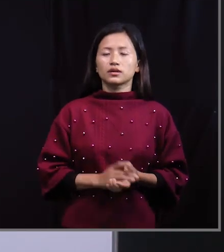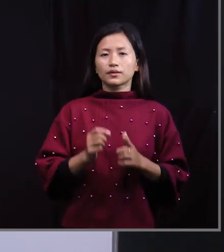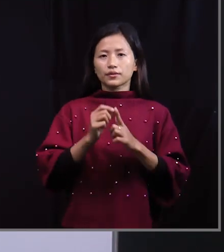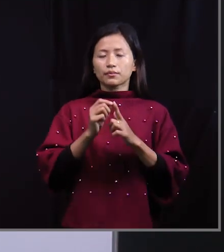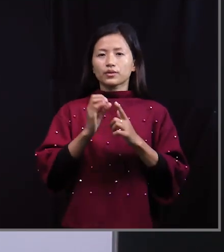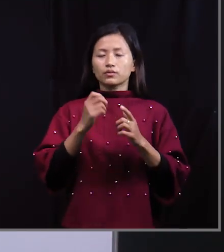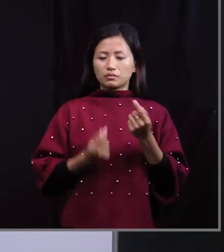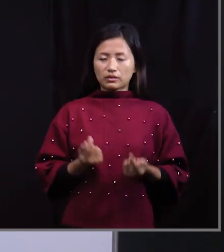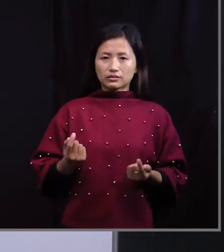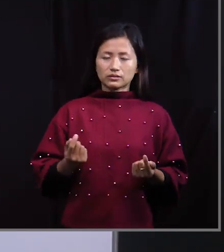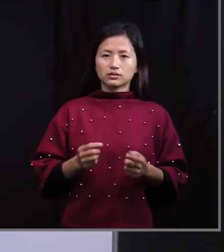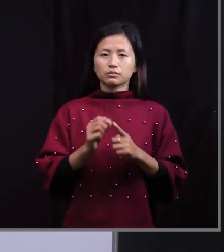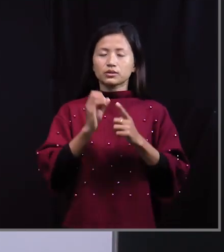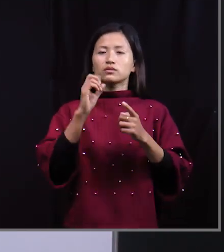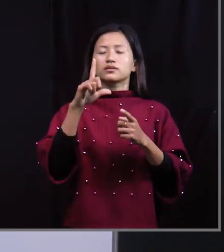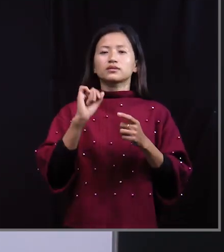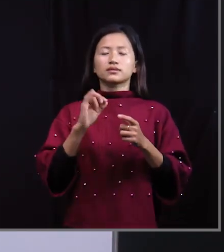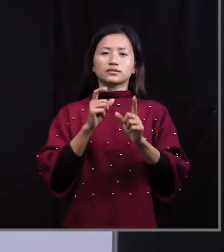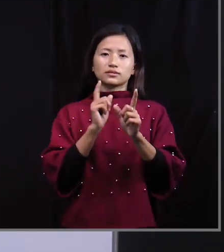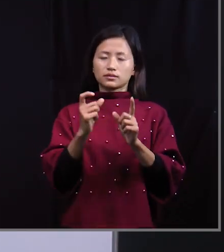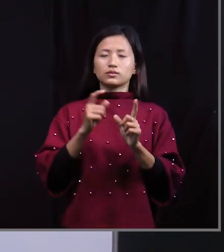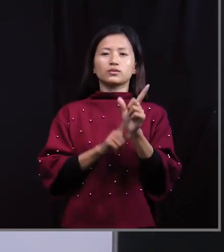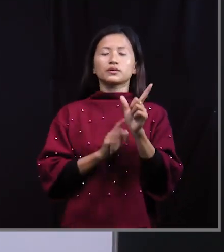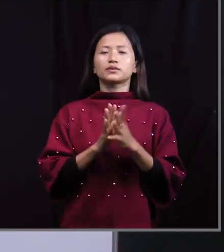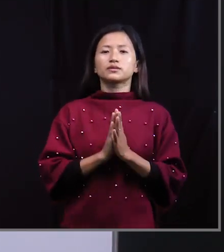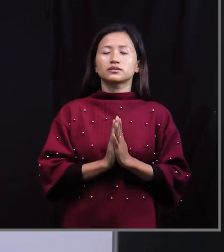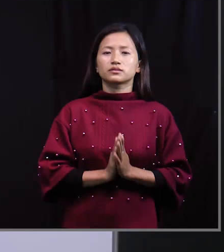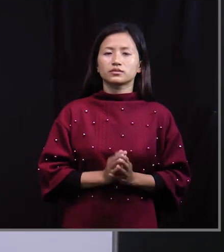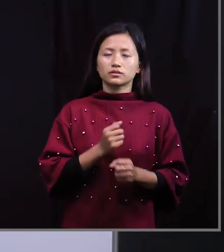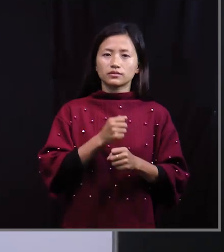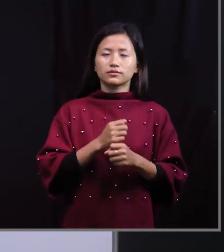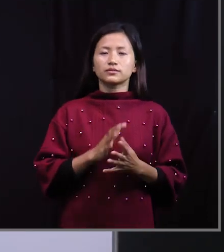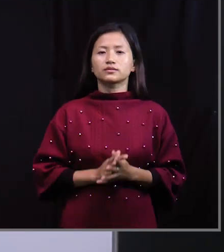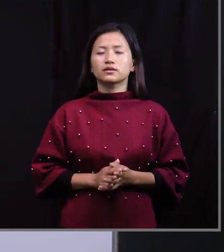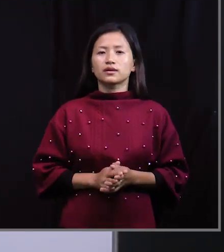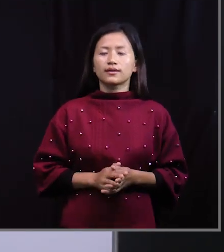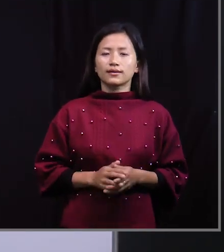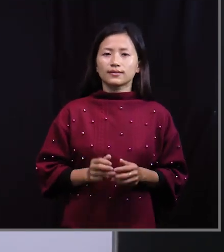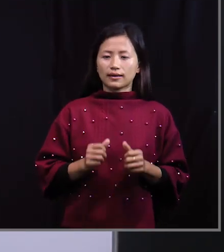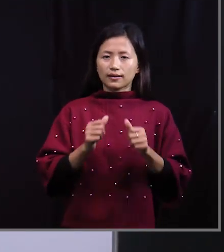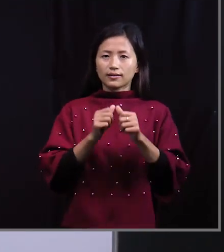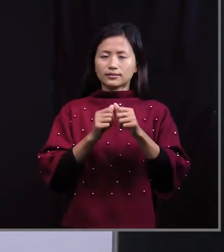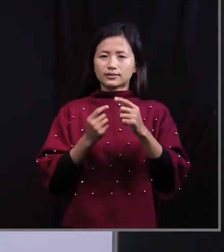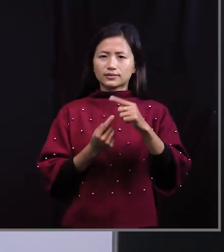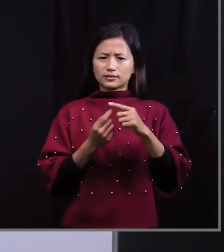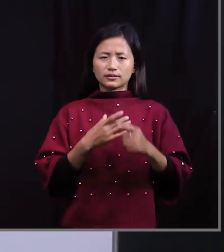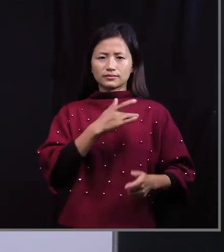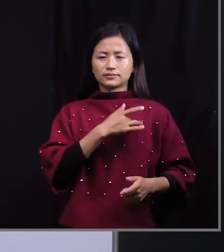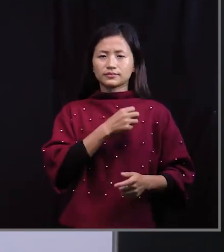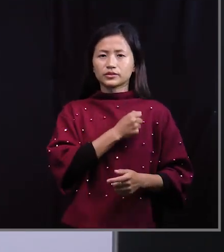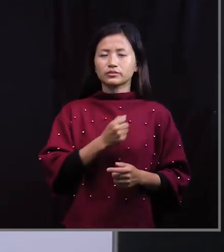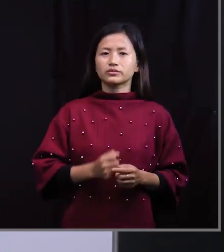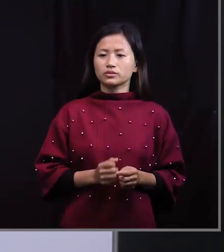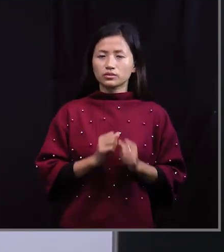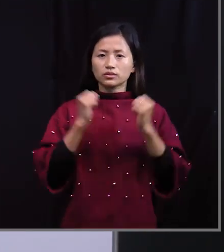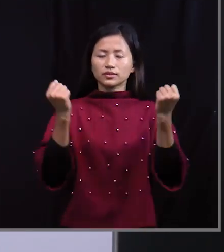policies implemented by the government, and the attitude of the government towards the different sections of the society, and